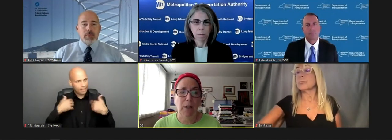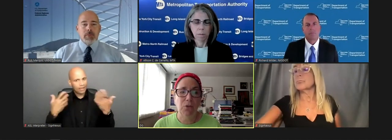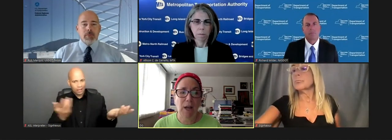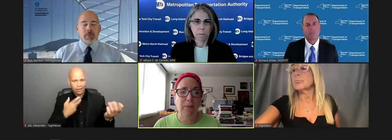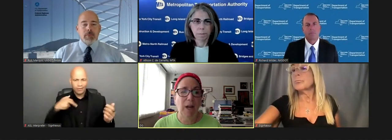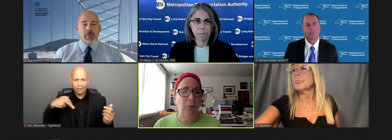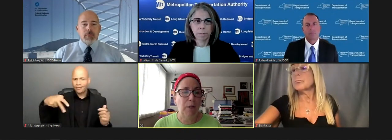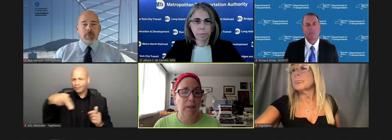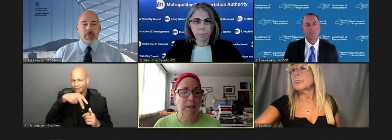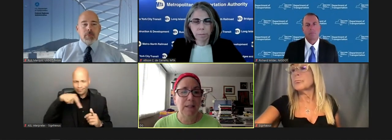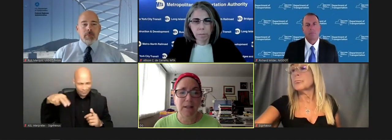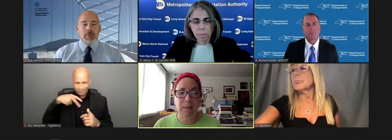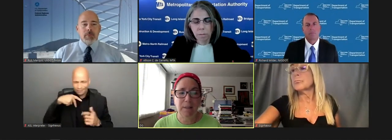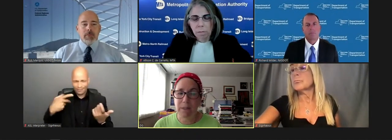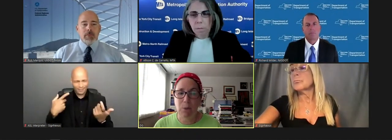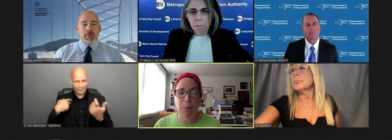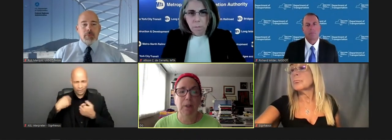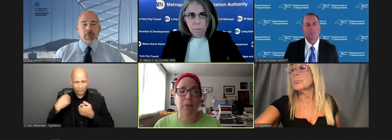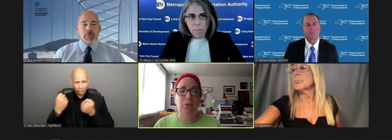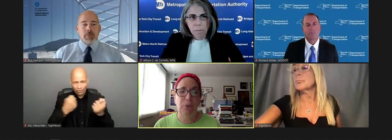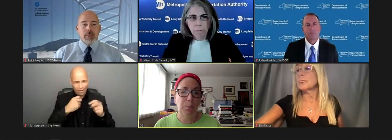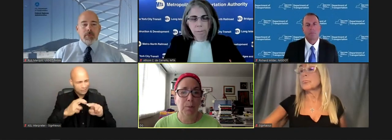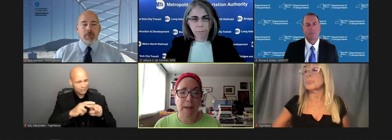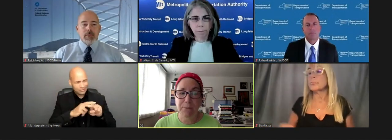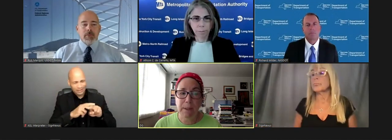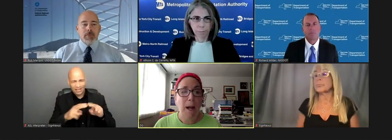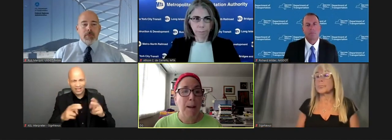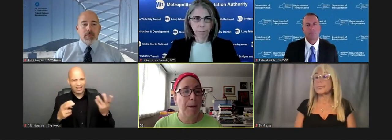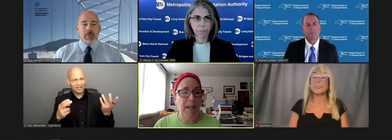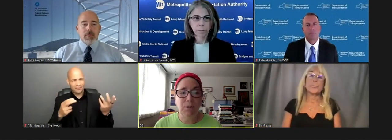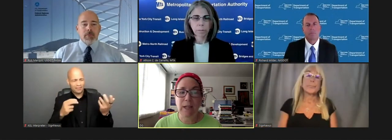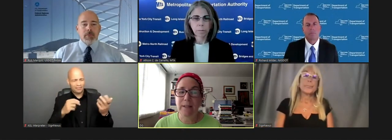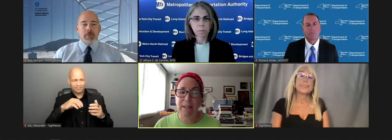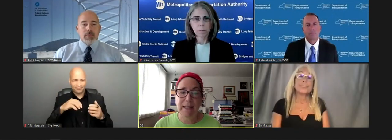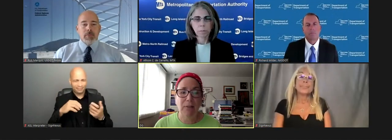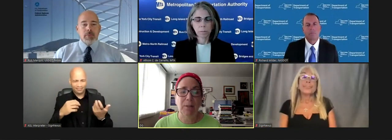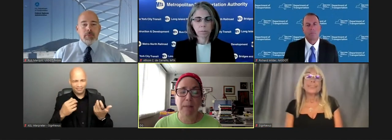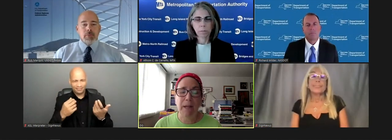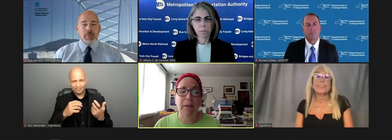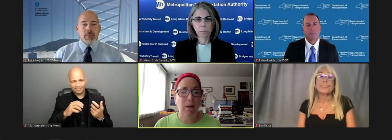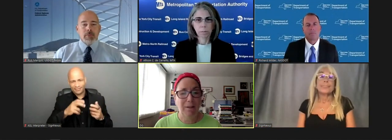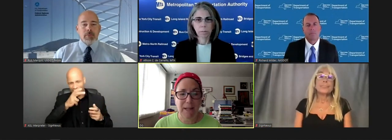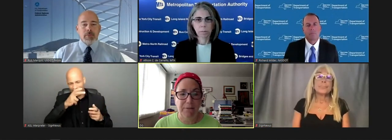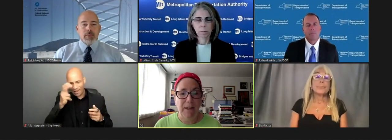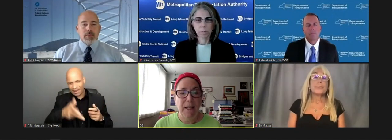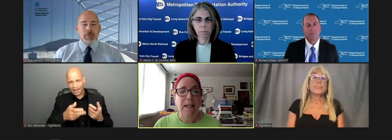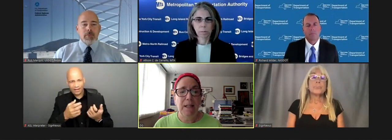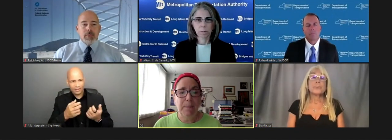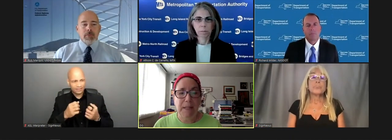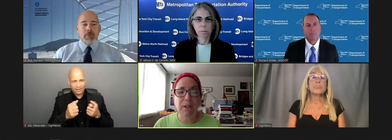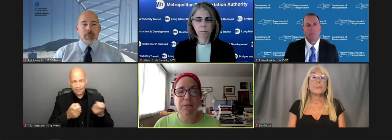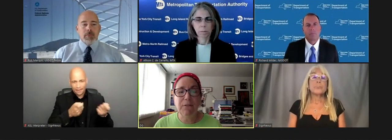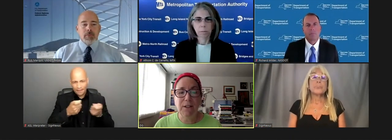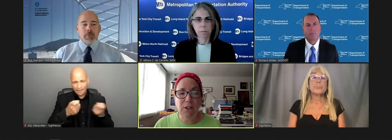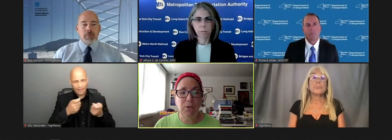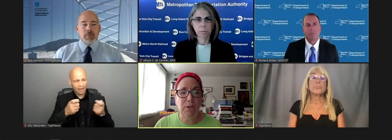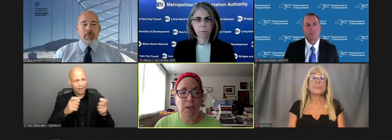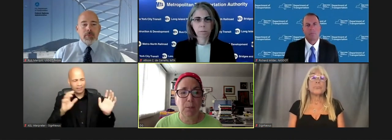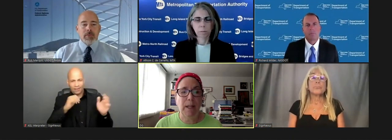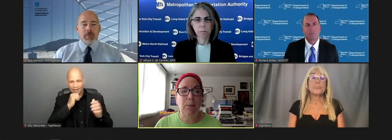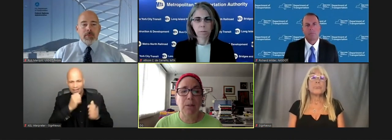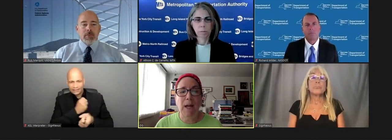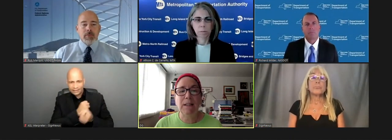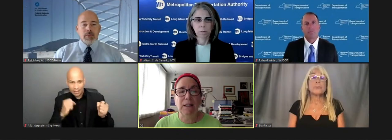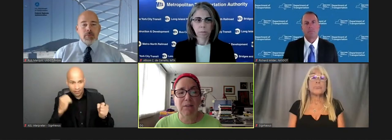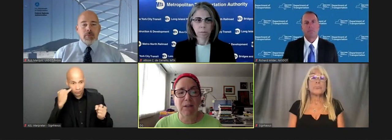everywhere I don't drive I rarely take Subways anymore because due to poor management by the MTA city council and mayor they are unsafe but even if I did use